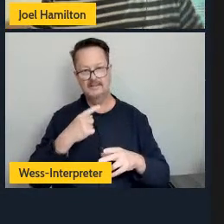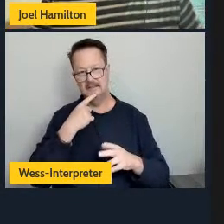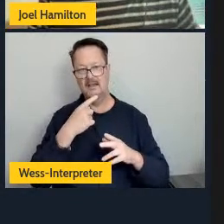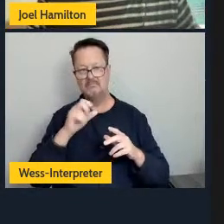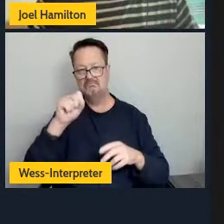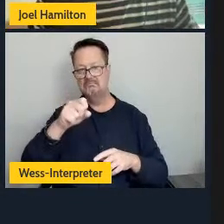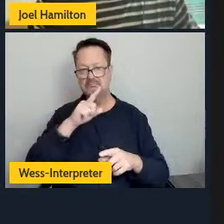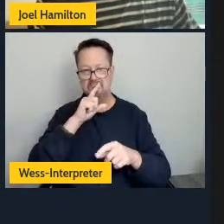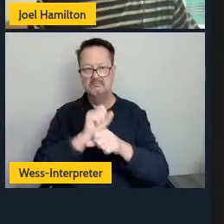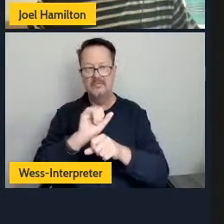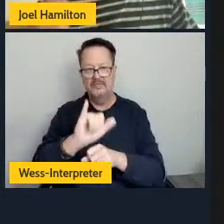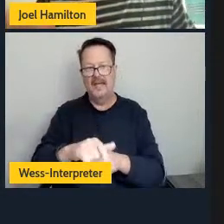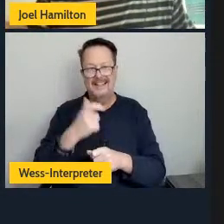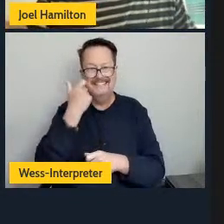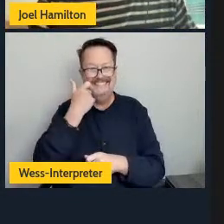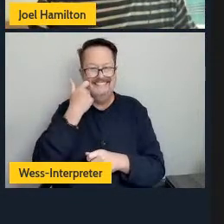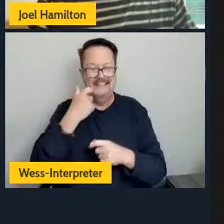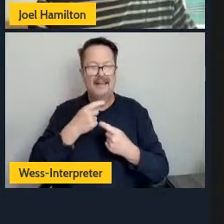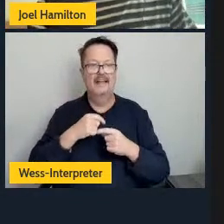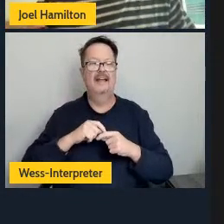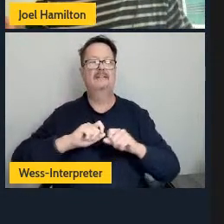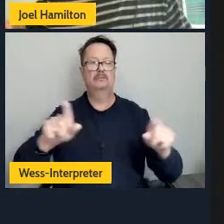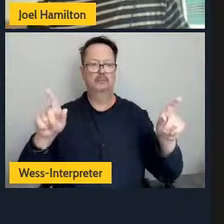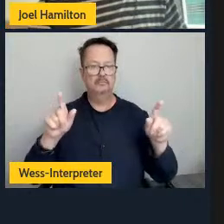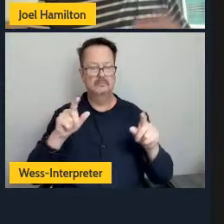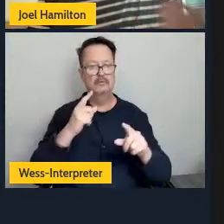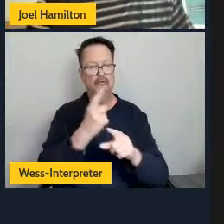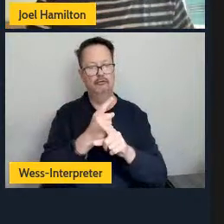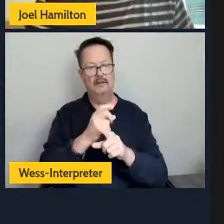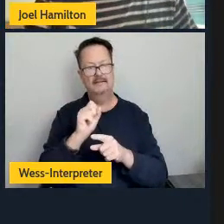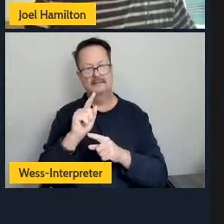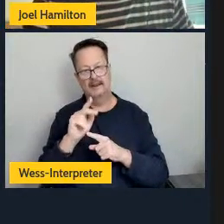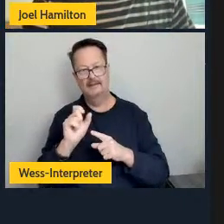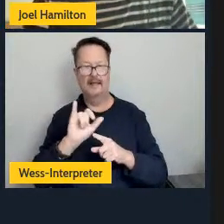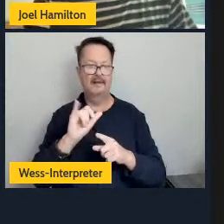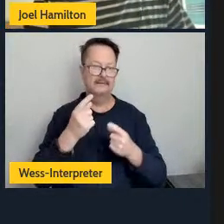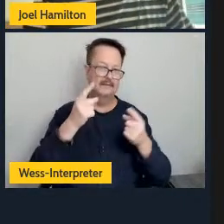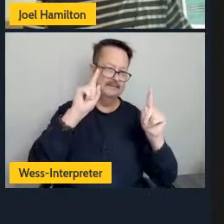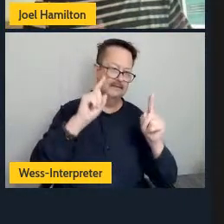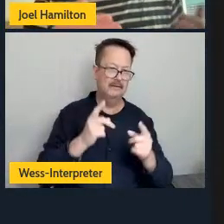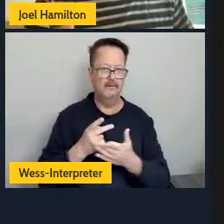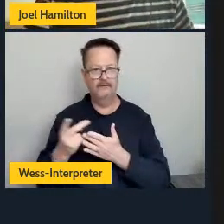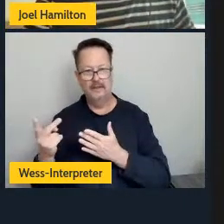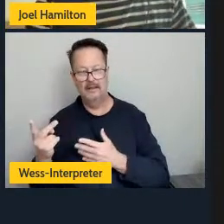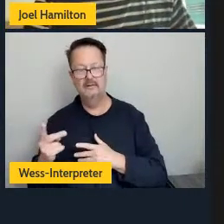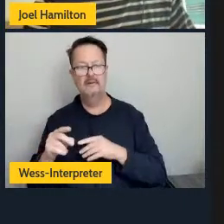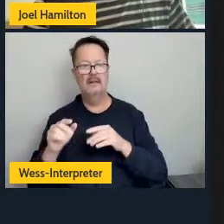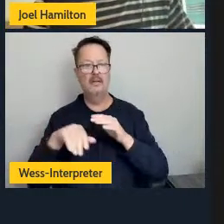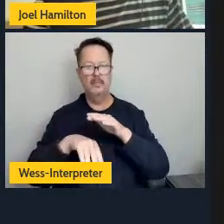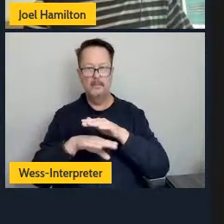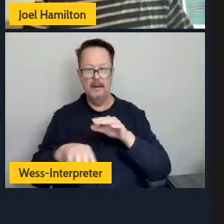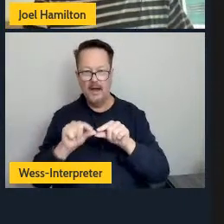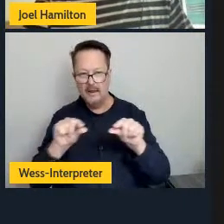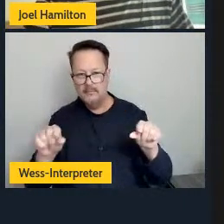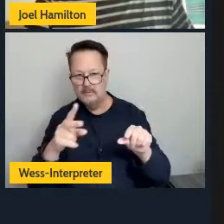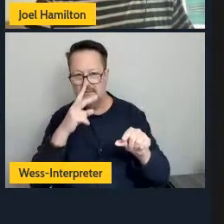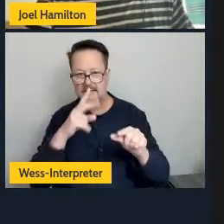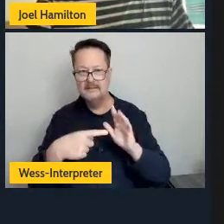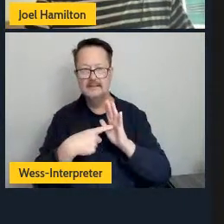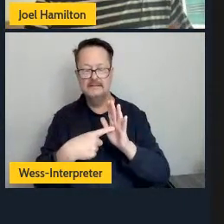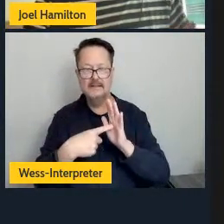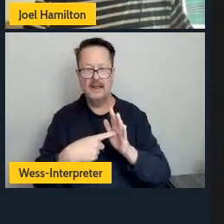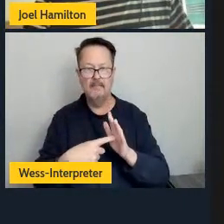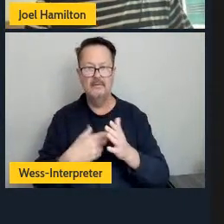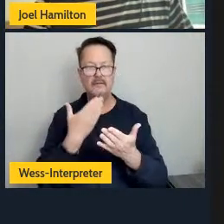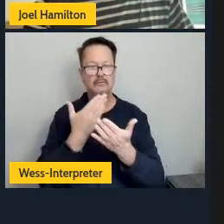latest execution of that state machine has the correct status, which would be something like succeeded or failed. At the bottom, there's an example of asserting